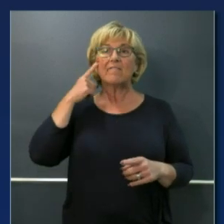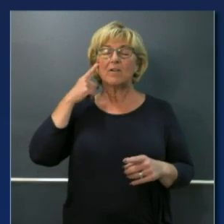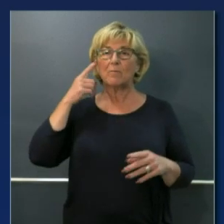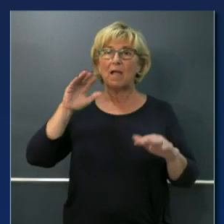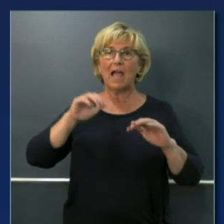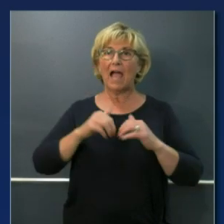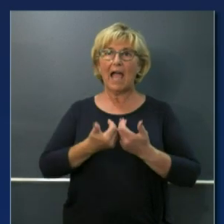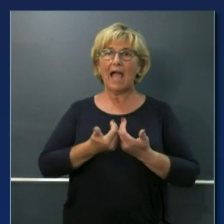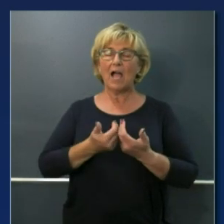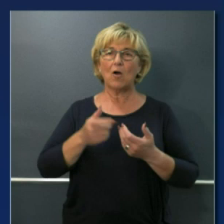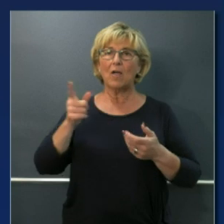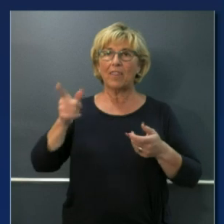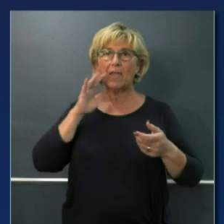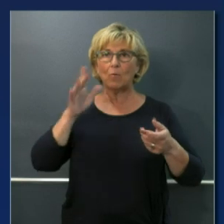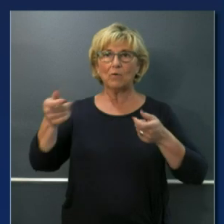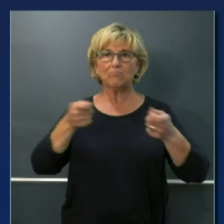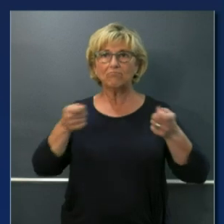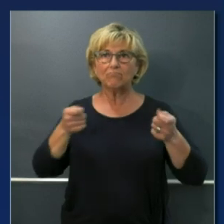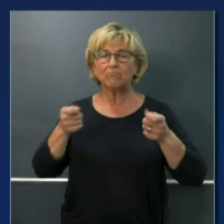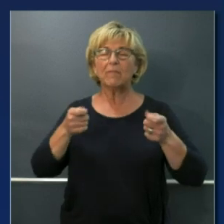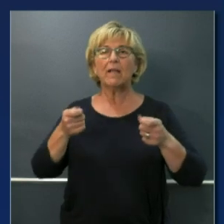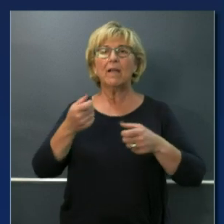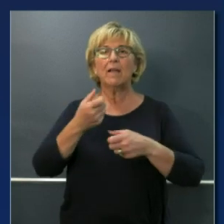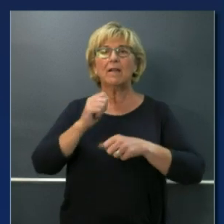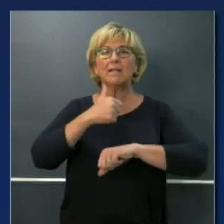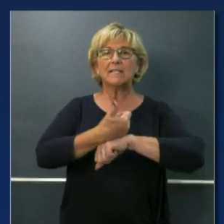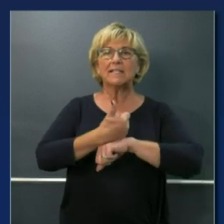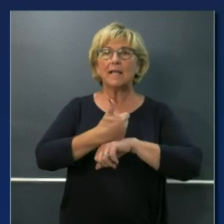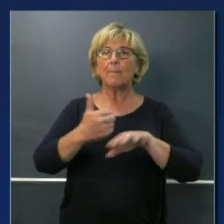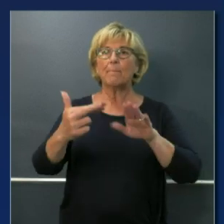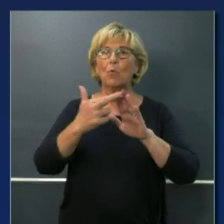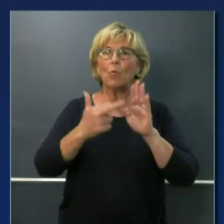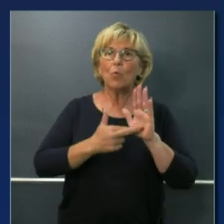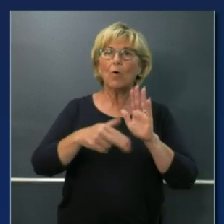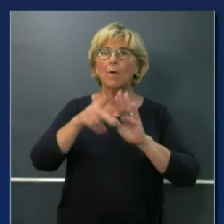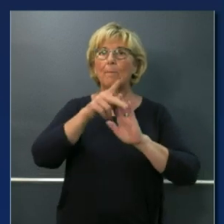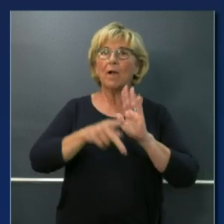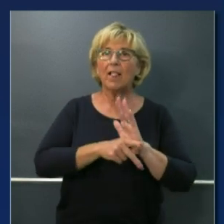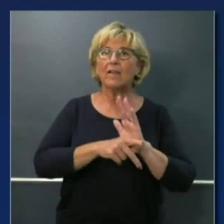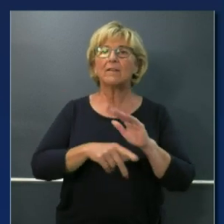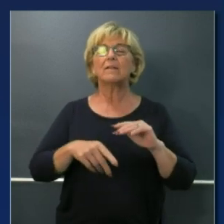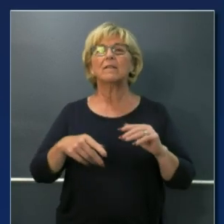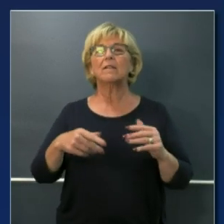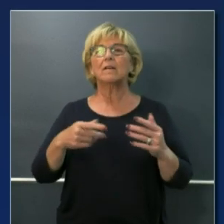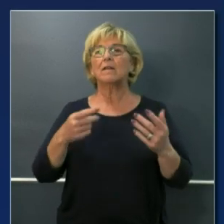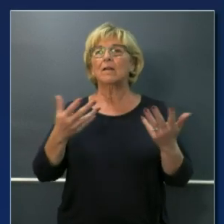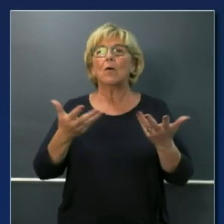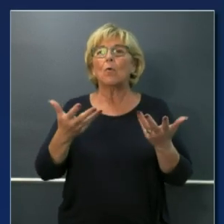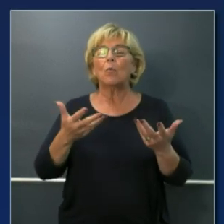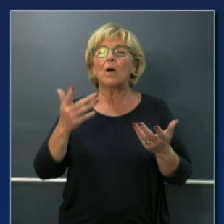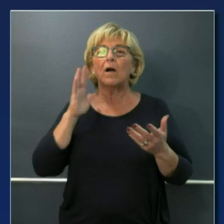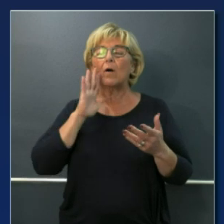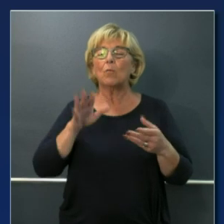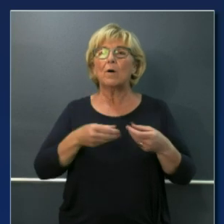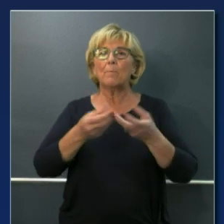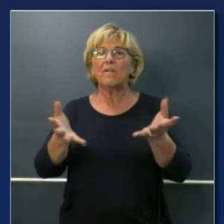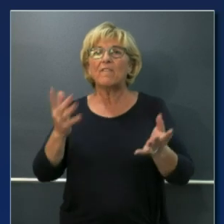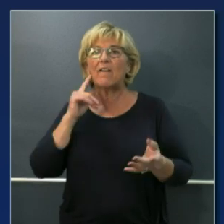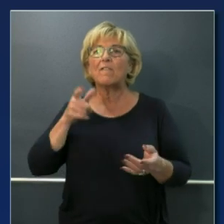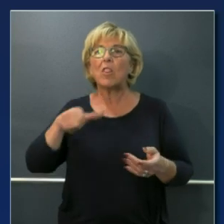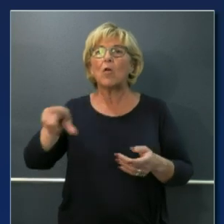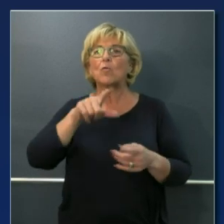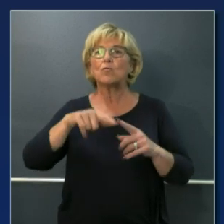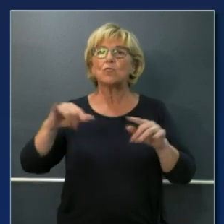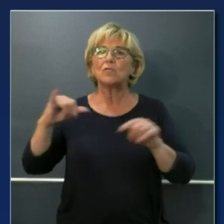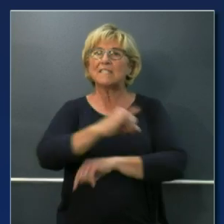of policies that we need to have in place that will allow people to stay home when they're sick? We need to provide guidance, and we'll continue to do